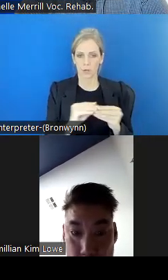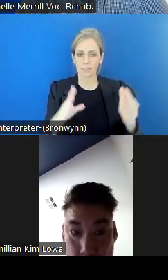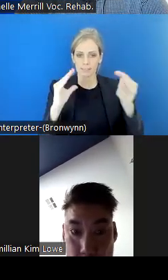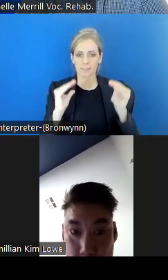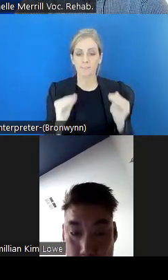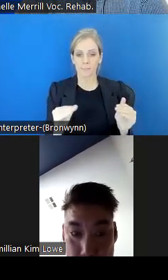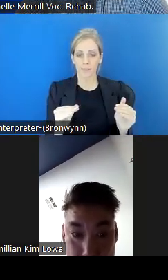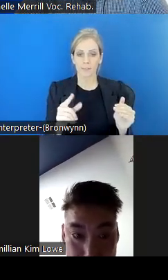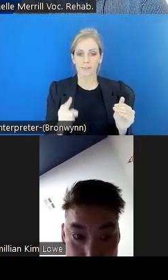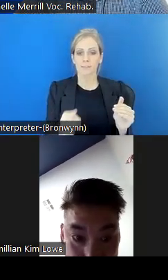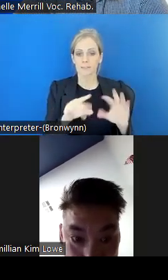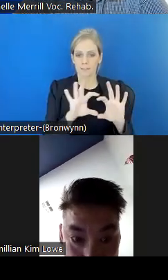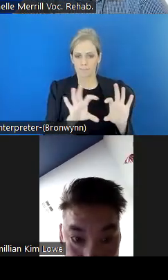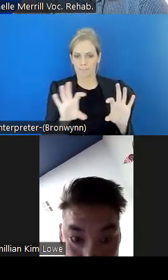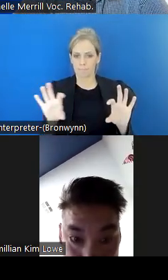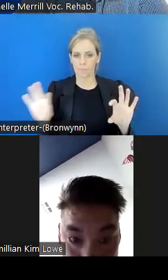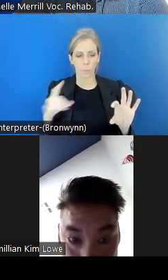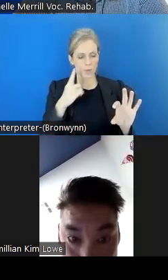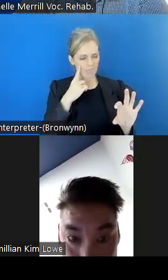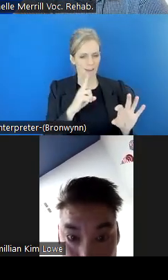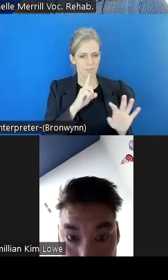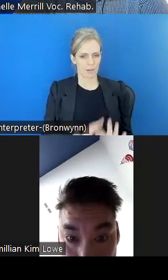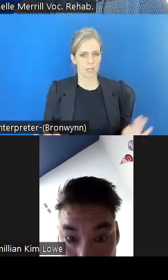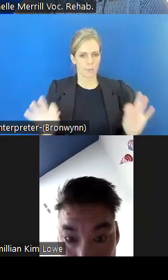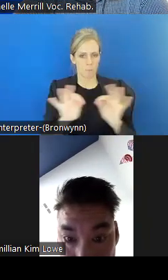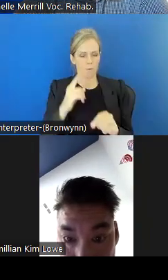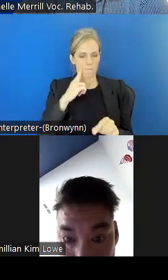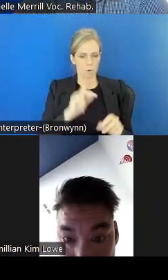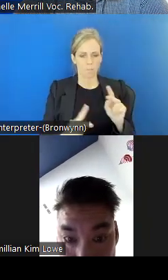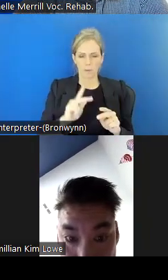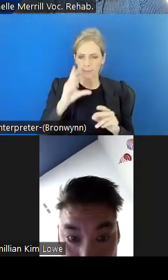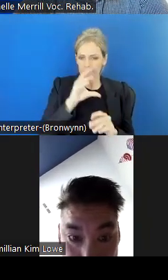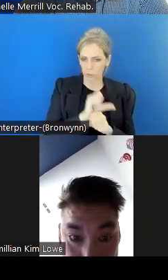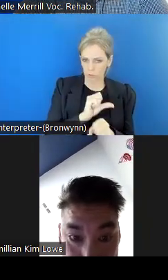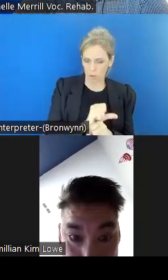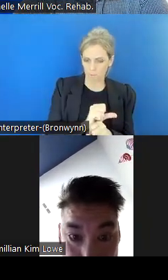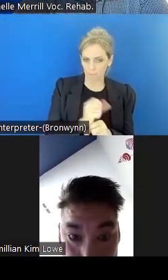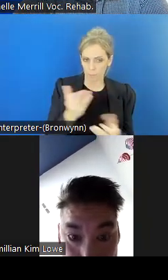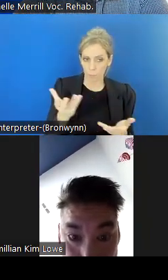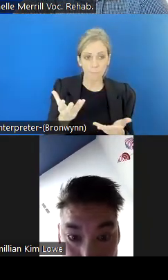And this is a feature that we really thought was important to job seekers, is find your counselor. A lot of times,